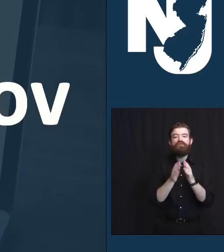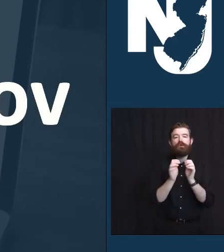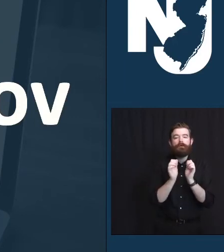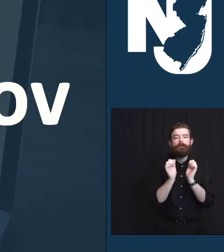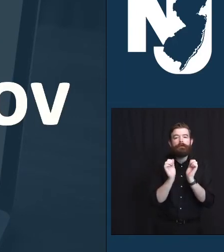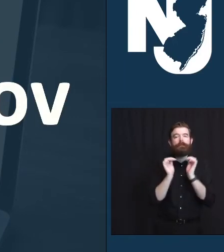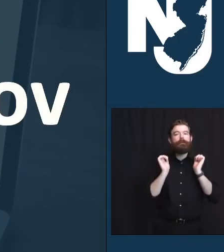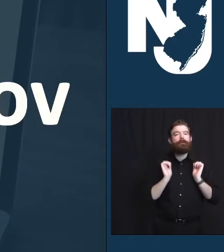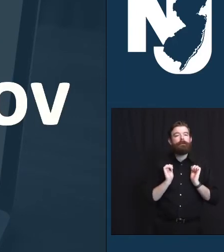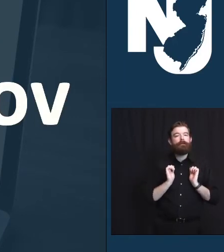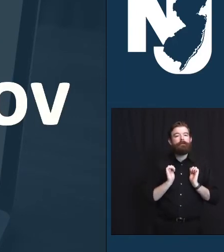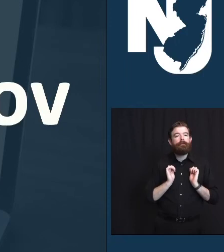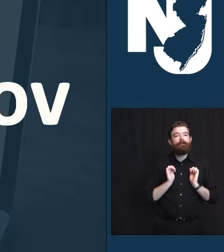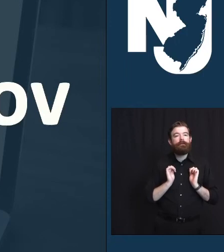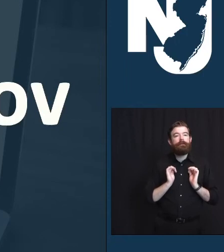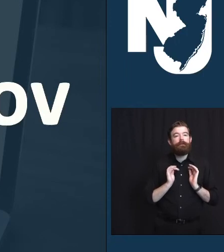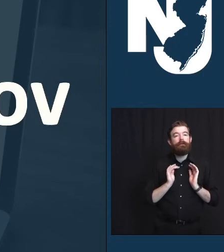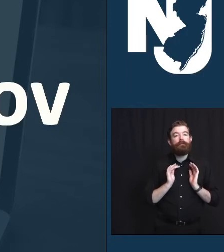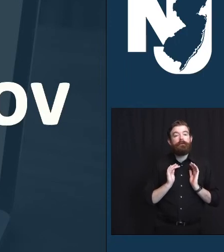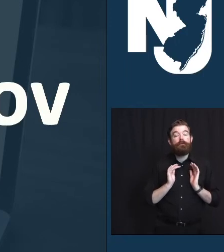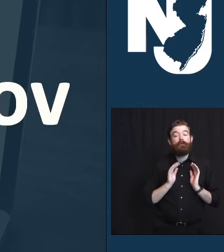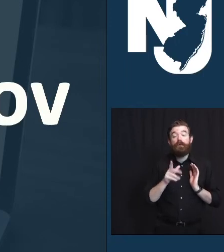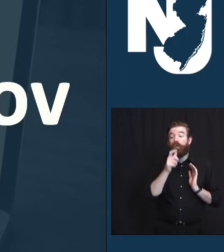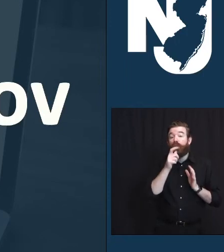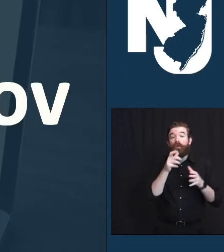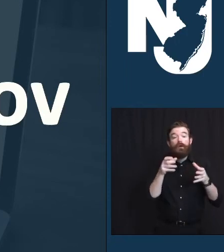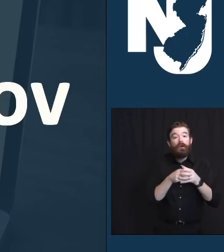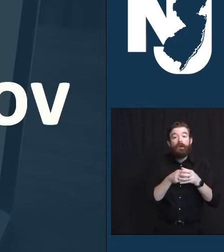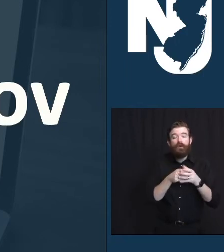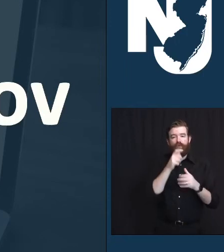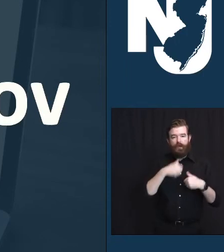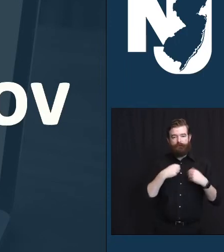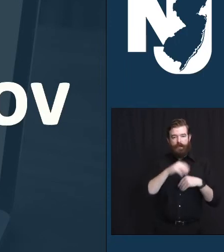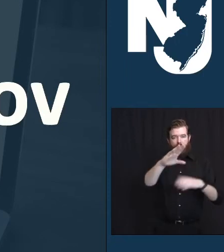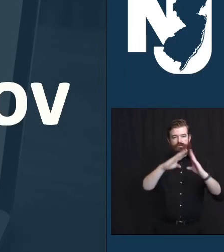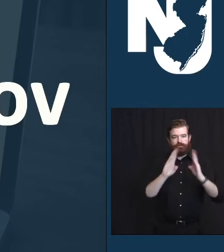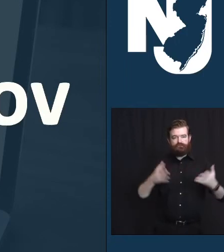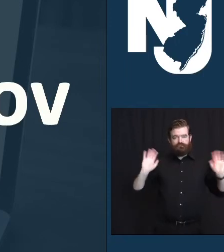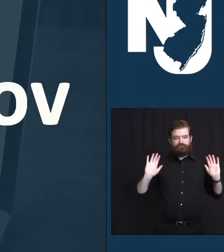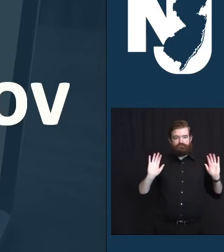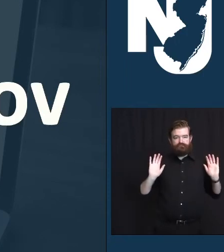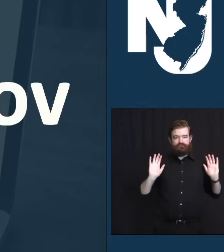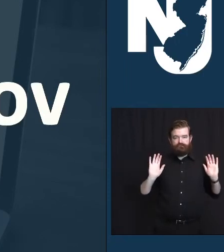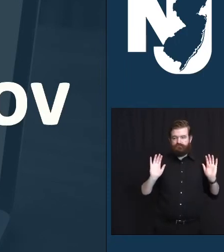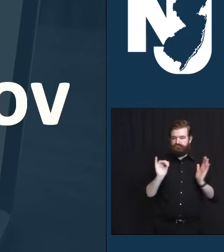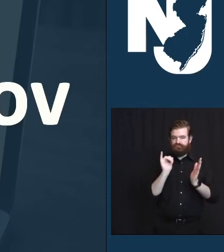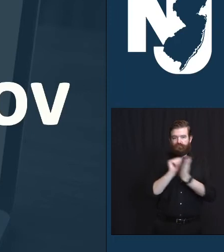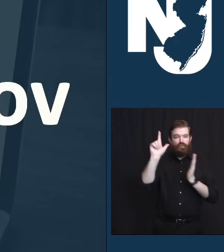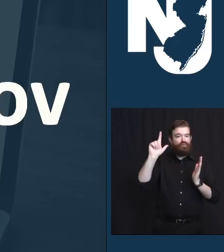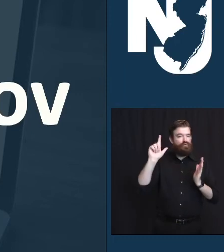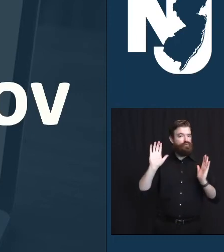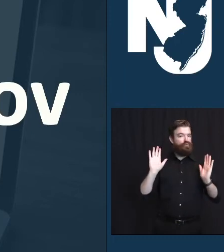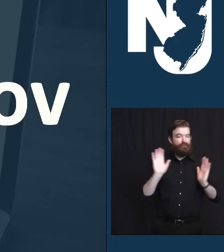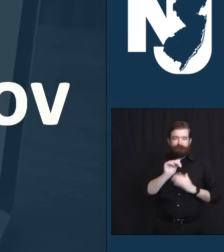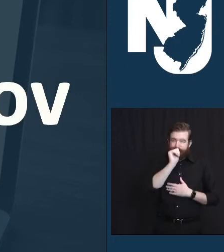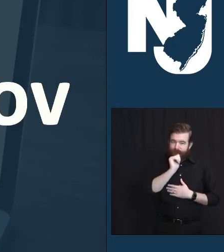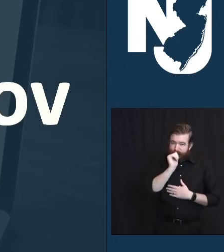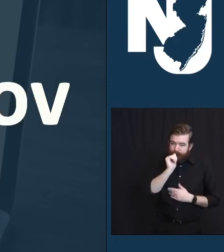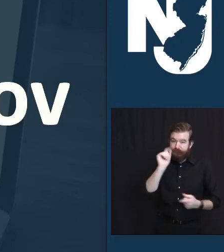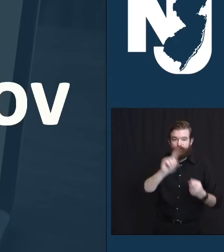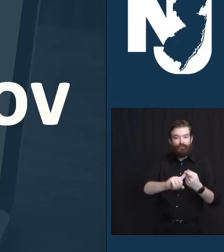own household. If we could do this, and we could push ourselves through our pandemic fatigue and into 2021 when our vaccine